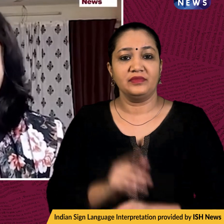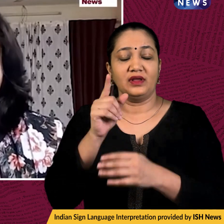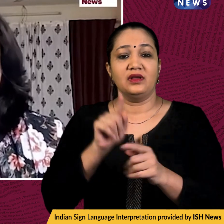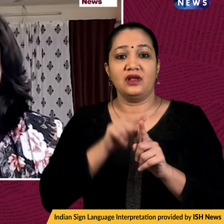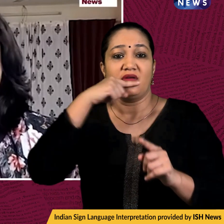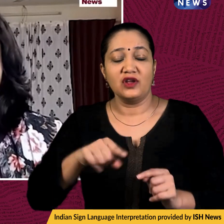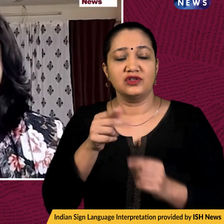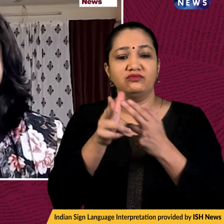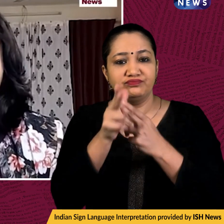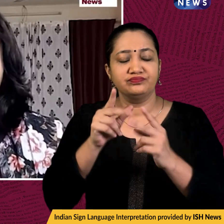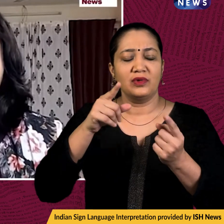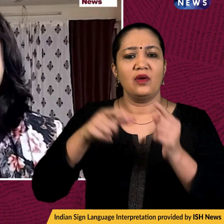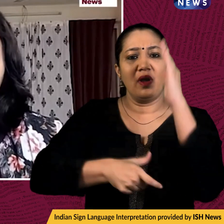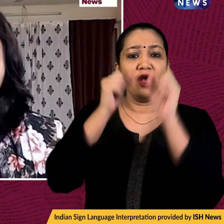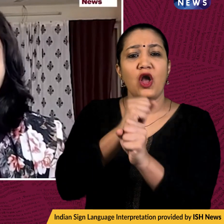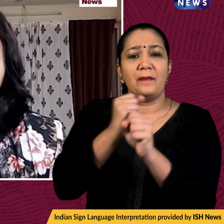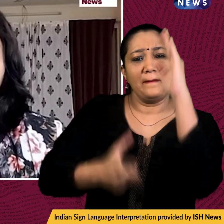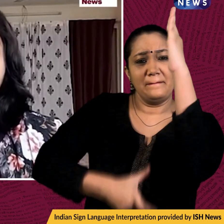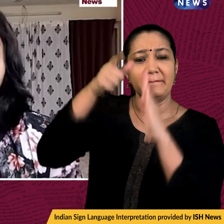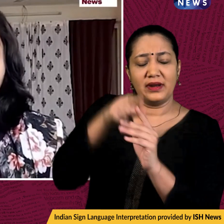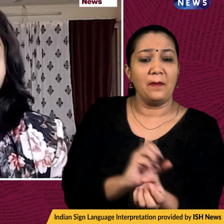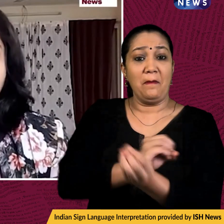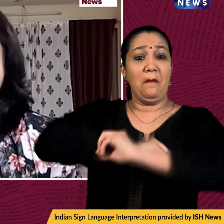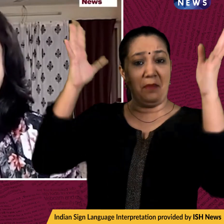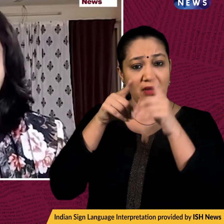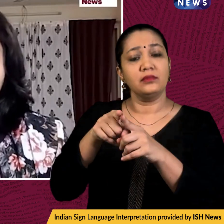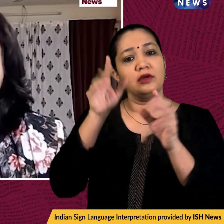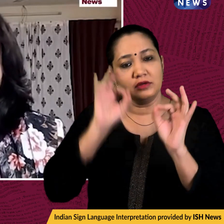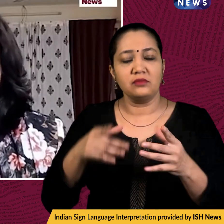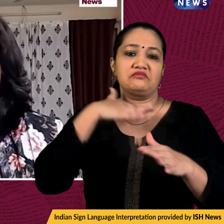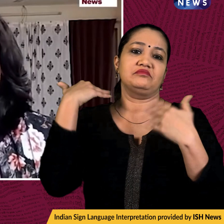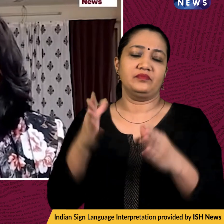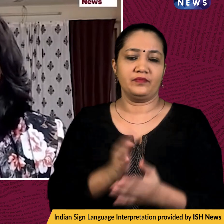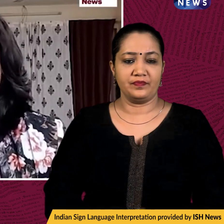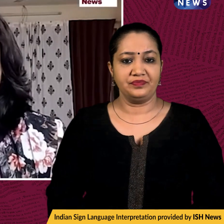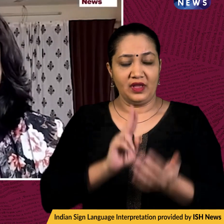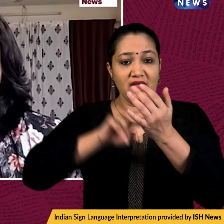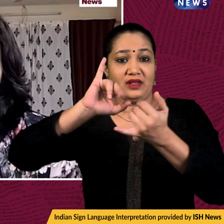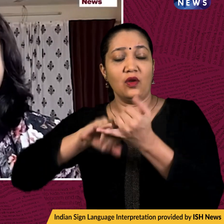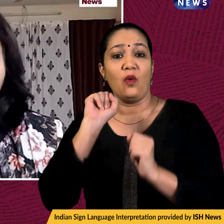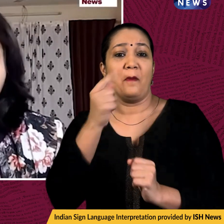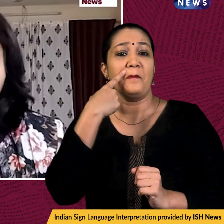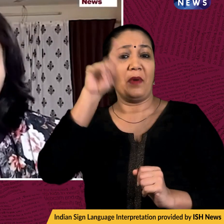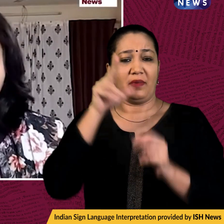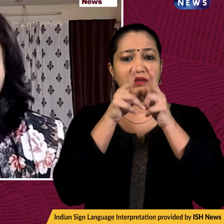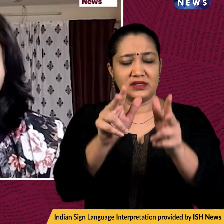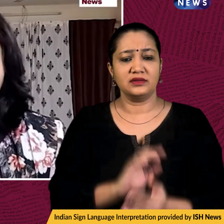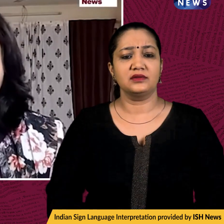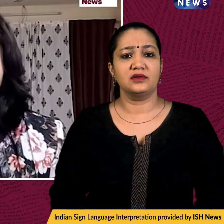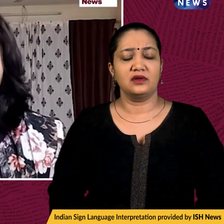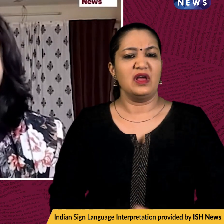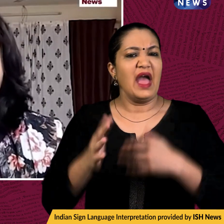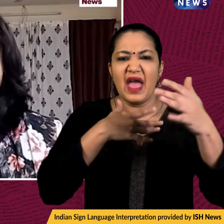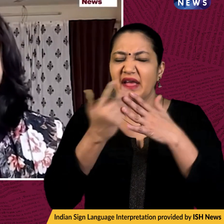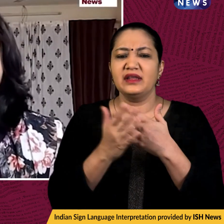Russian soldiers blew up a government building today. In the meantime, Naveen Shekharappa's father has